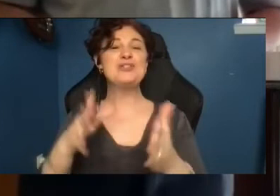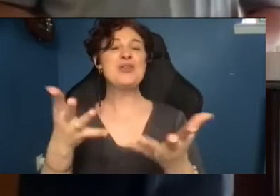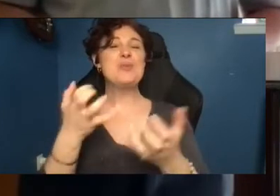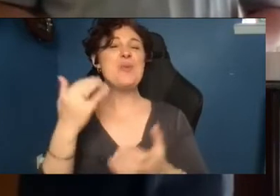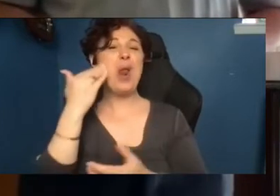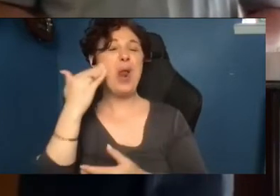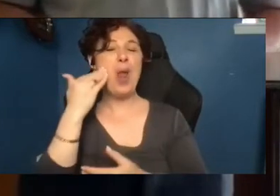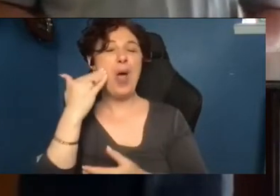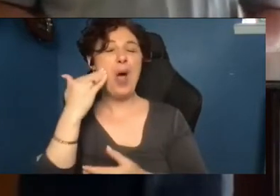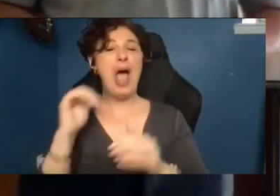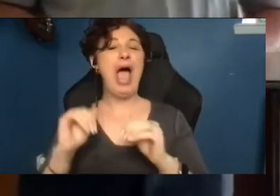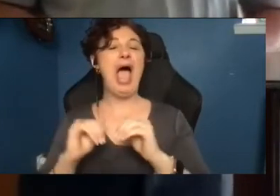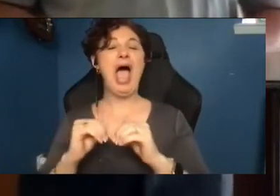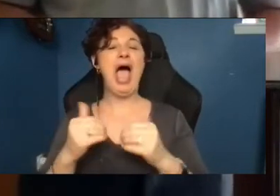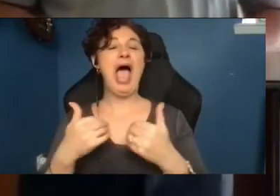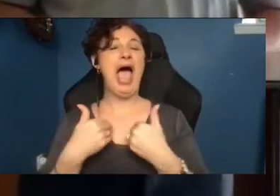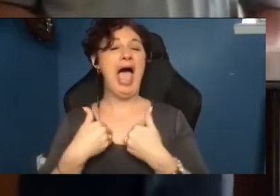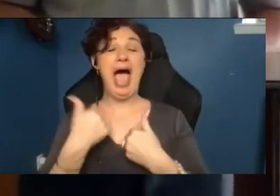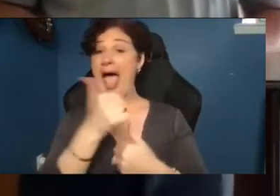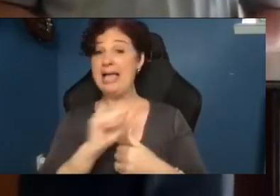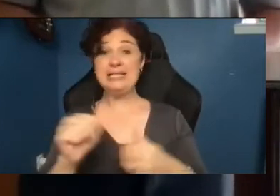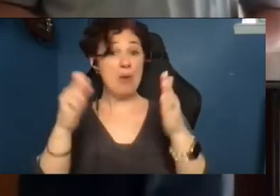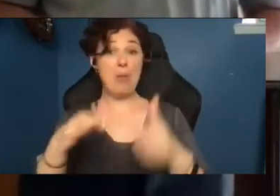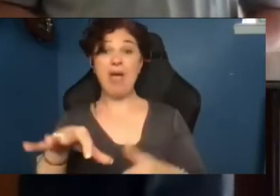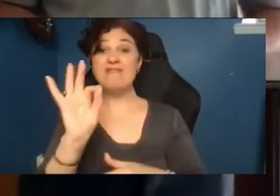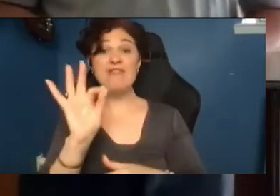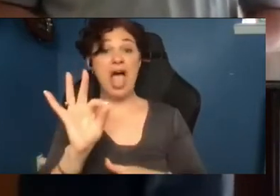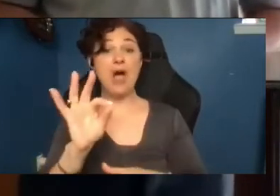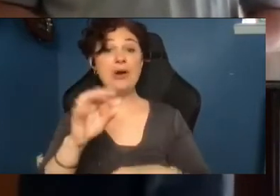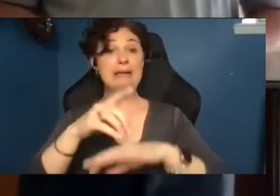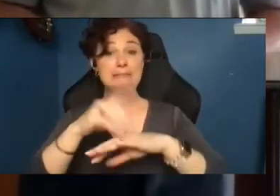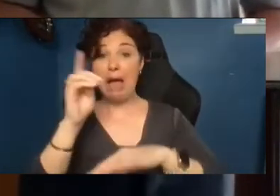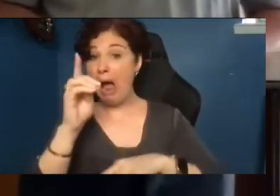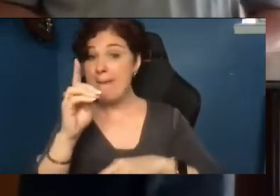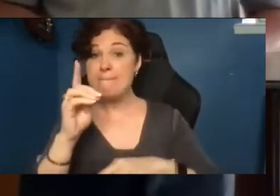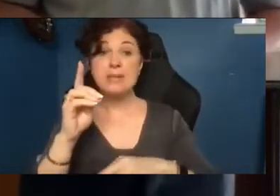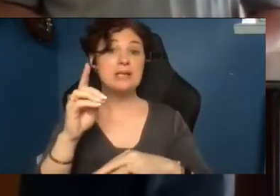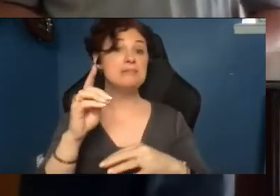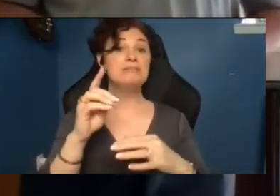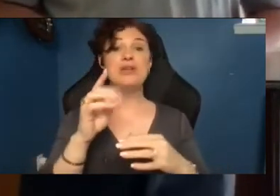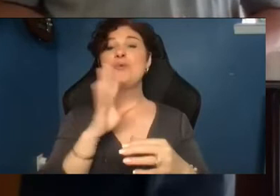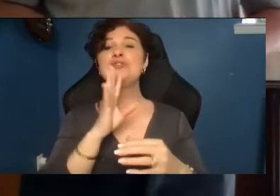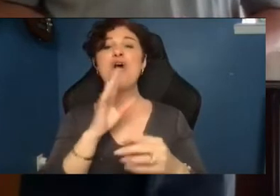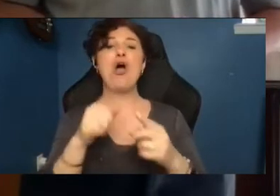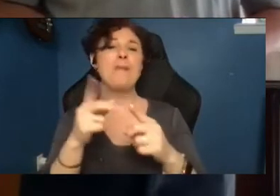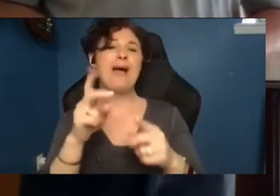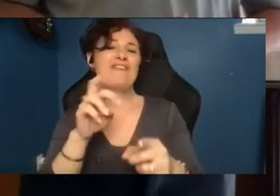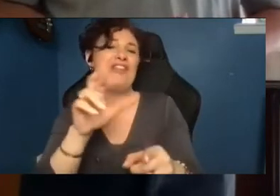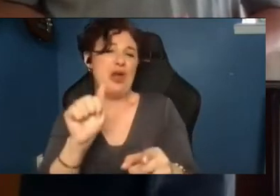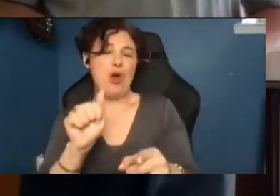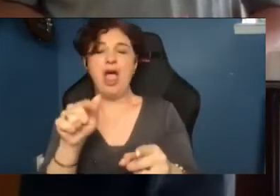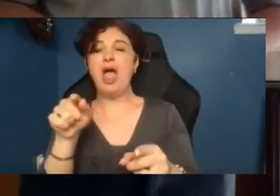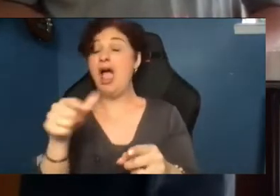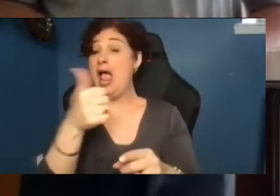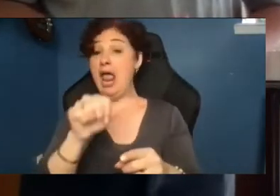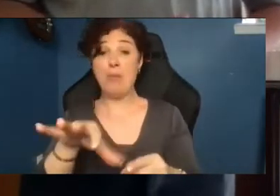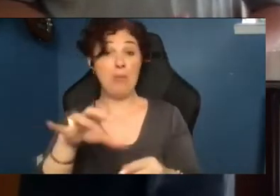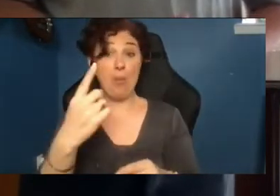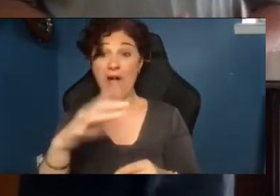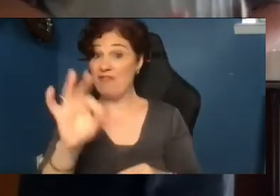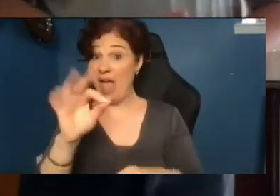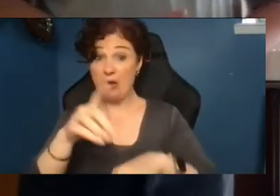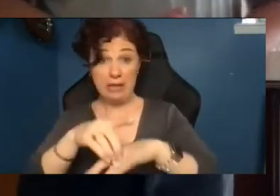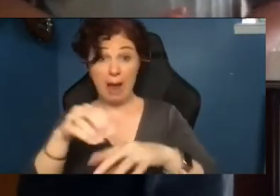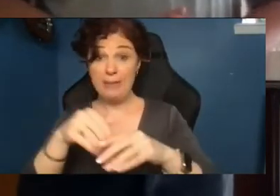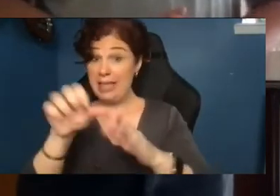know, has anyone ever found diamonds? Because we're talking about Vera. Has anyone ever found diamonds